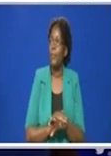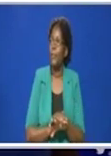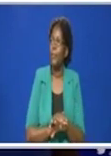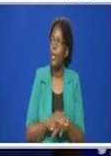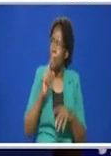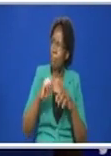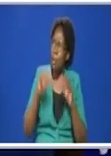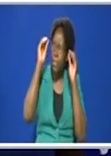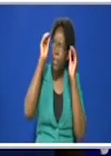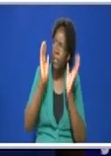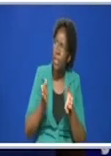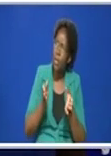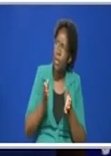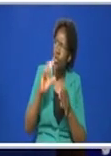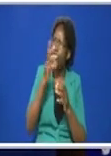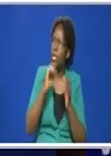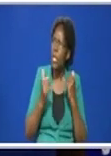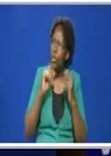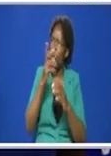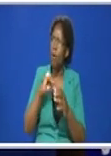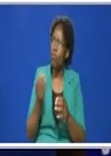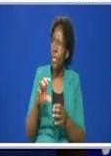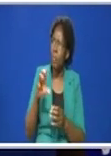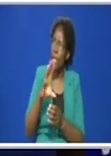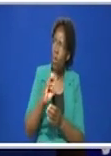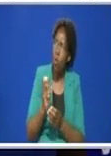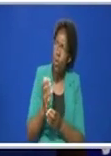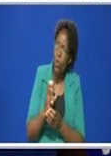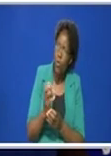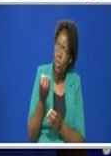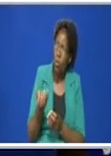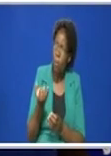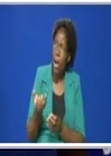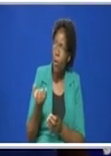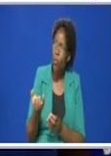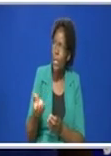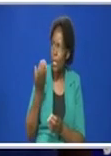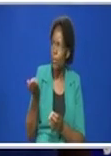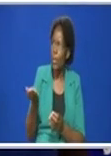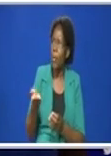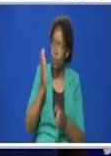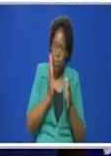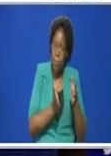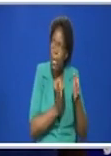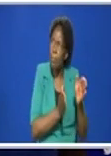But Malim, we were supposed to come with the onions, tomatoes, and everything, because so you're preparing